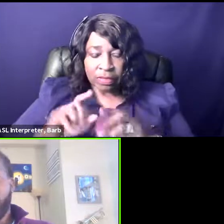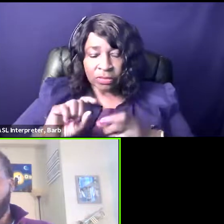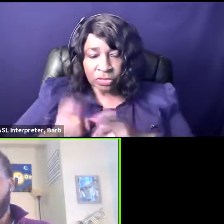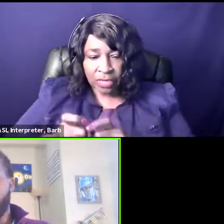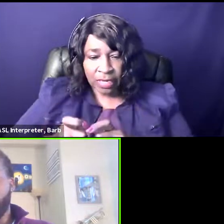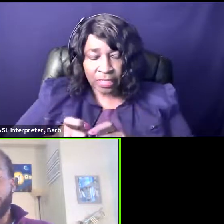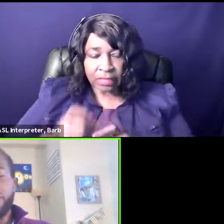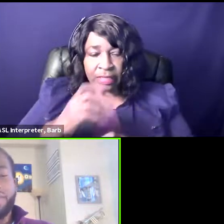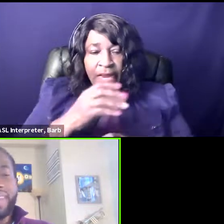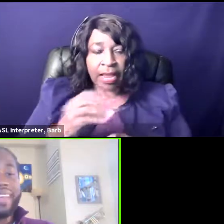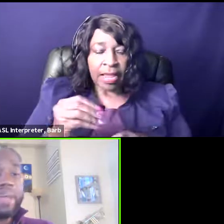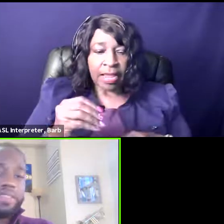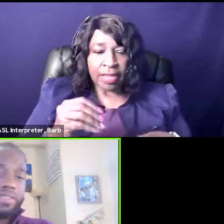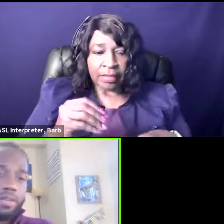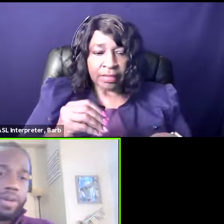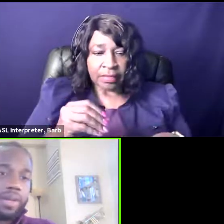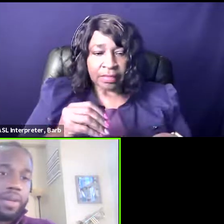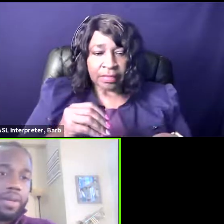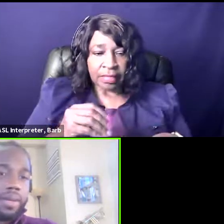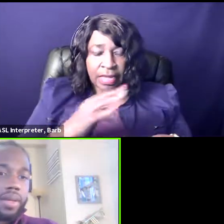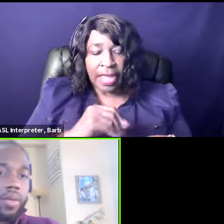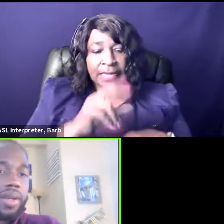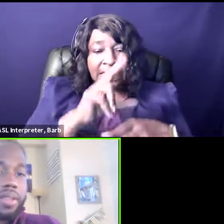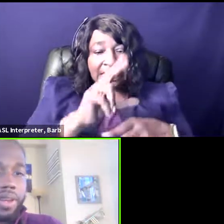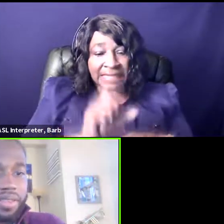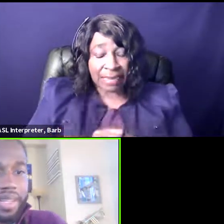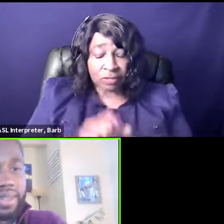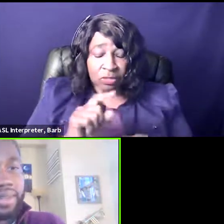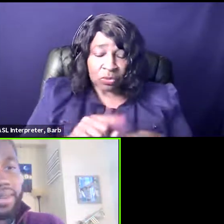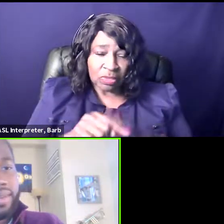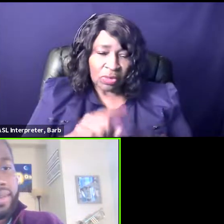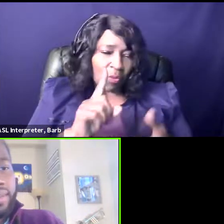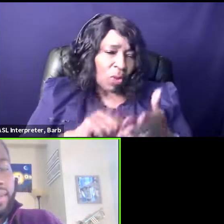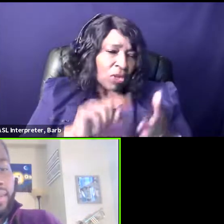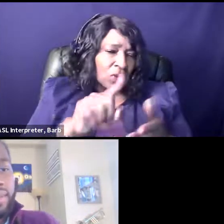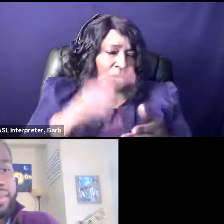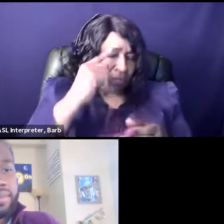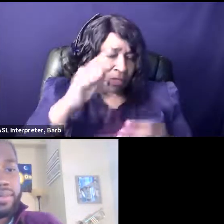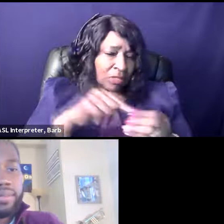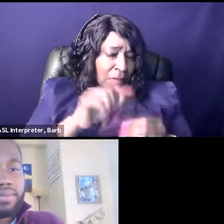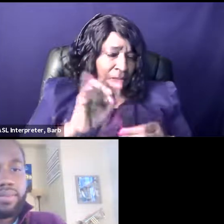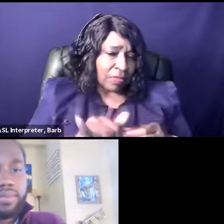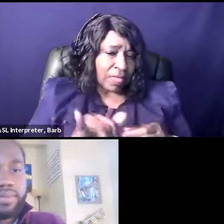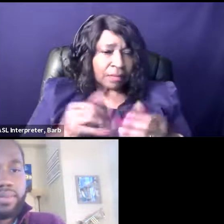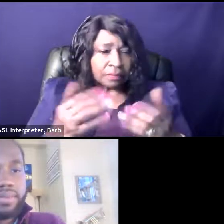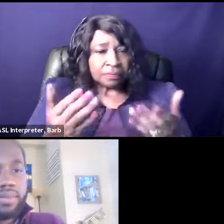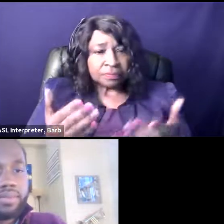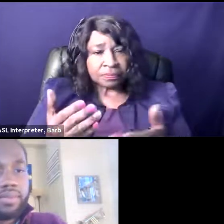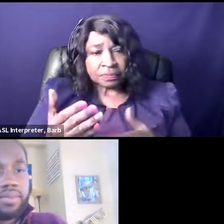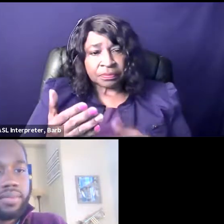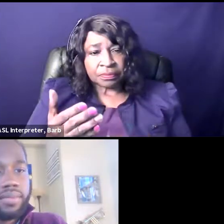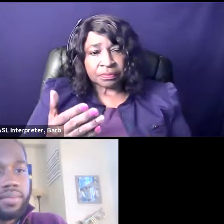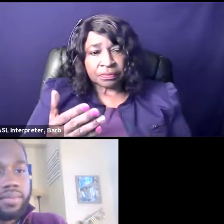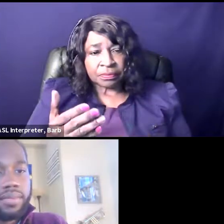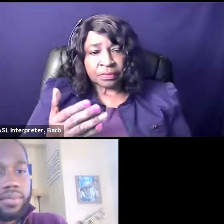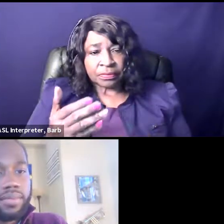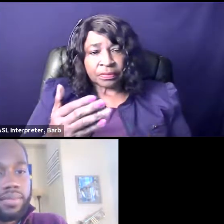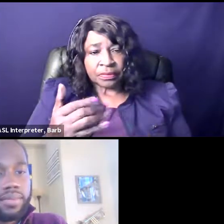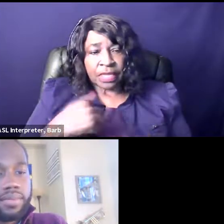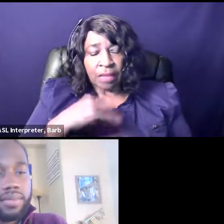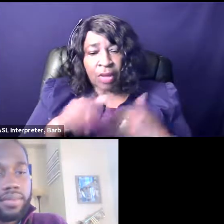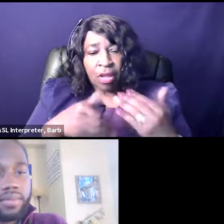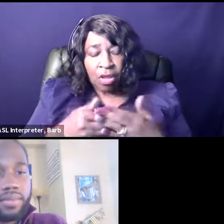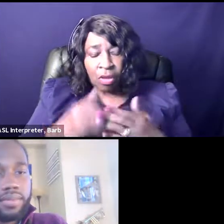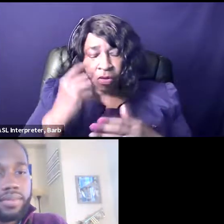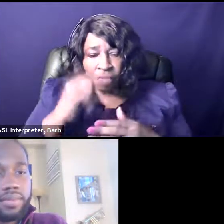change versus adapting to it. What are your thoughts on that? Yeah, I'm all for mitigation,